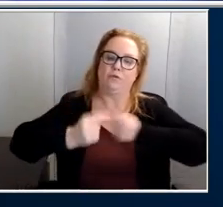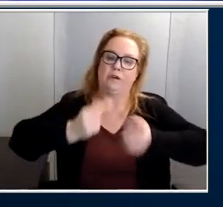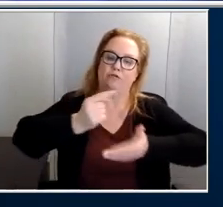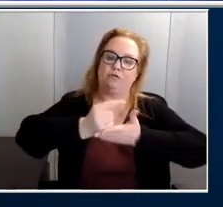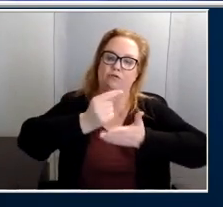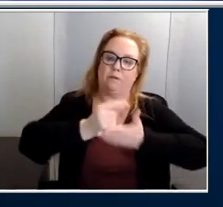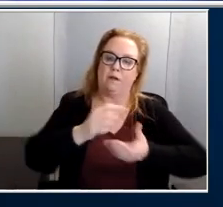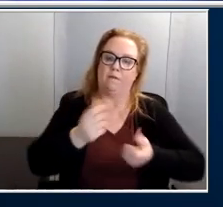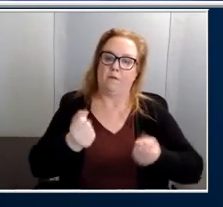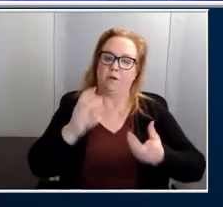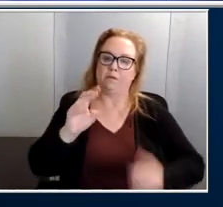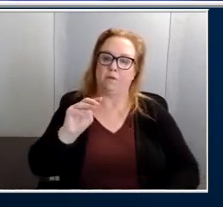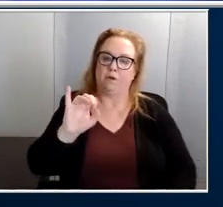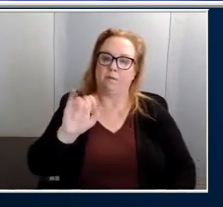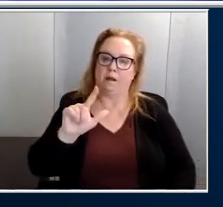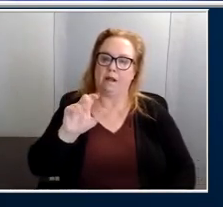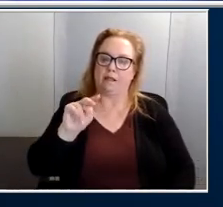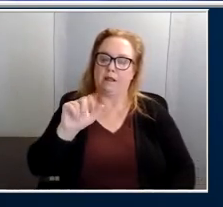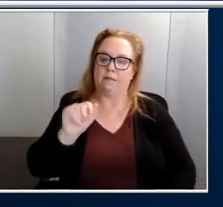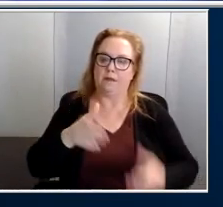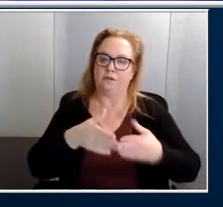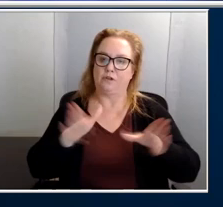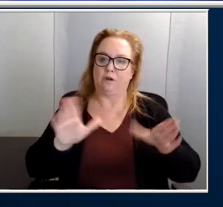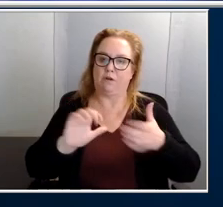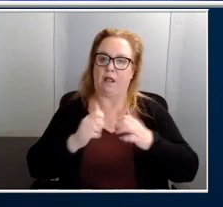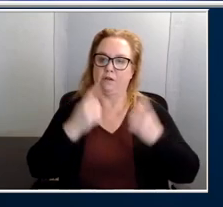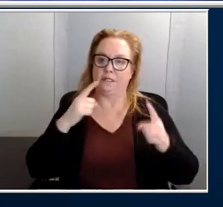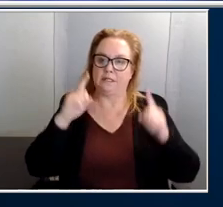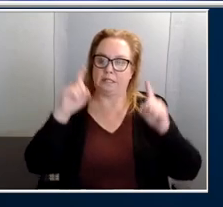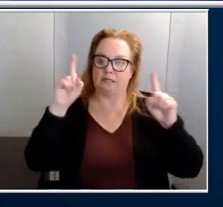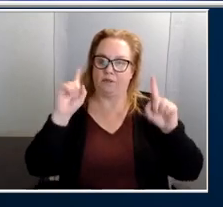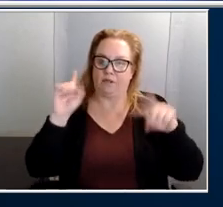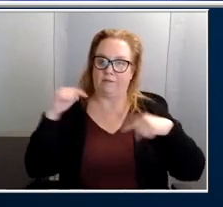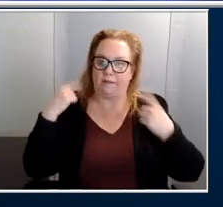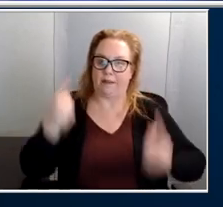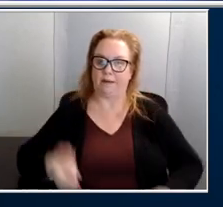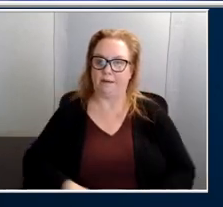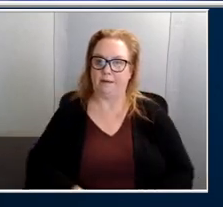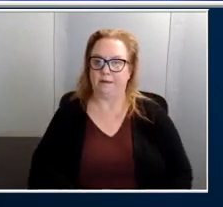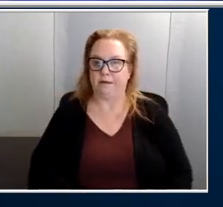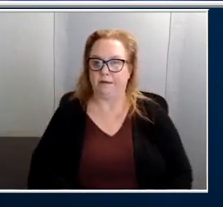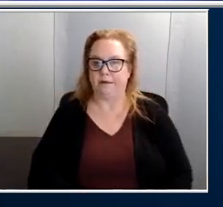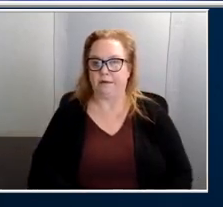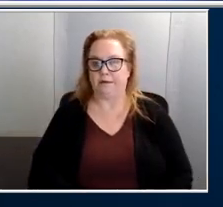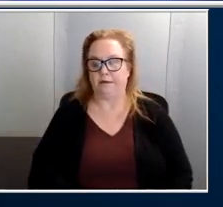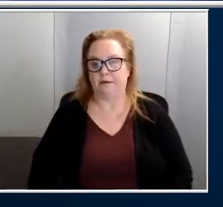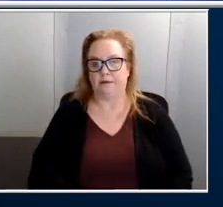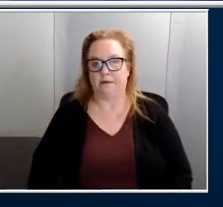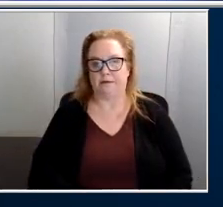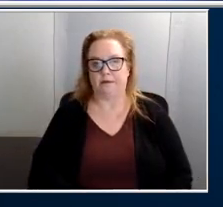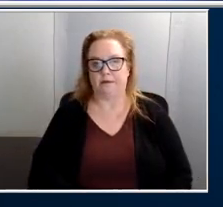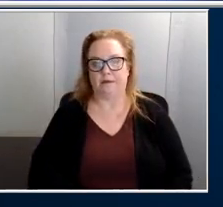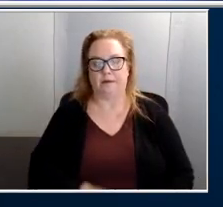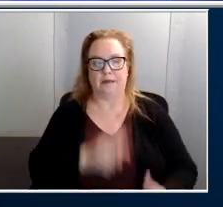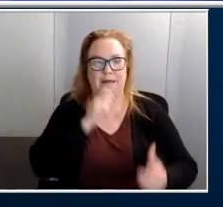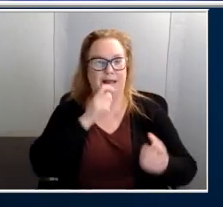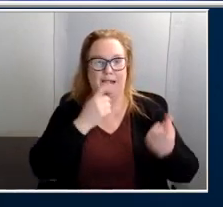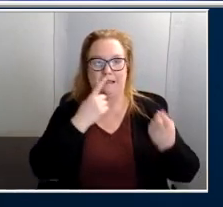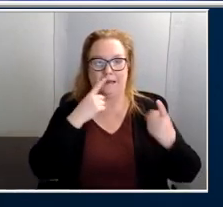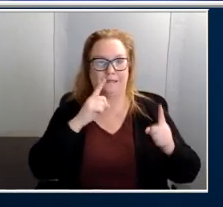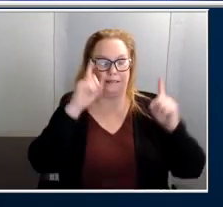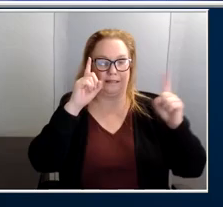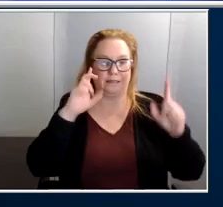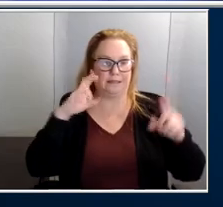multiple myeloma, and in general, how successful have they been? unfortunately, Dr. O'Donnell, not a lot of success